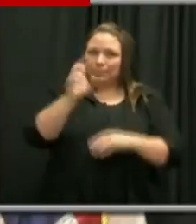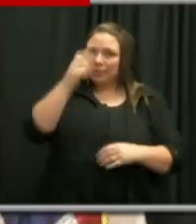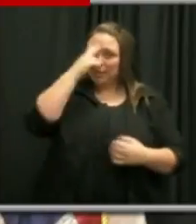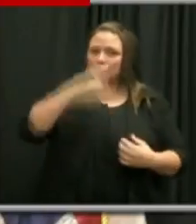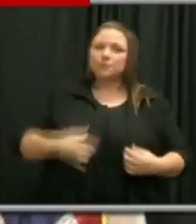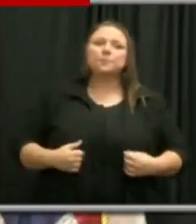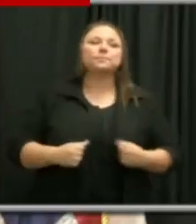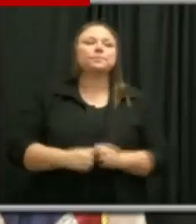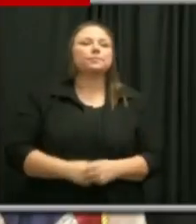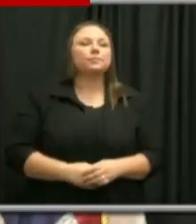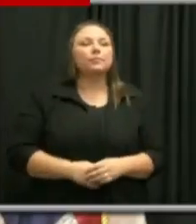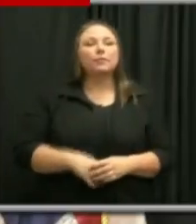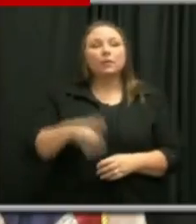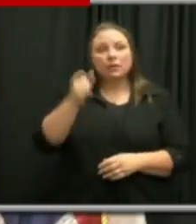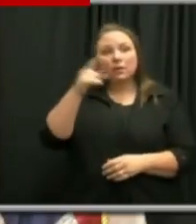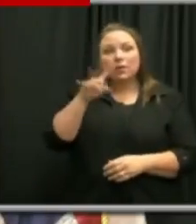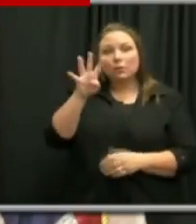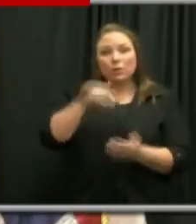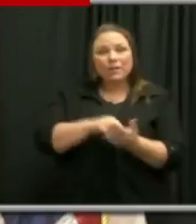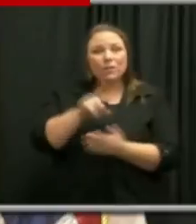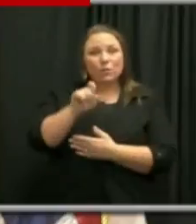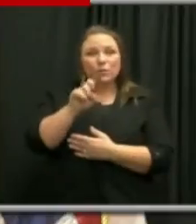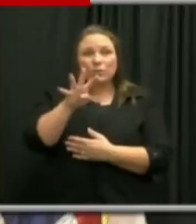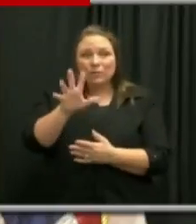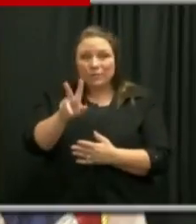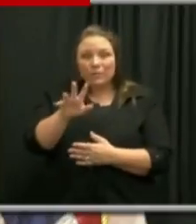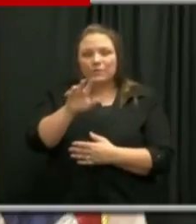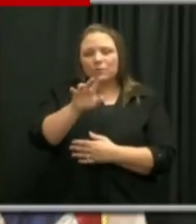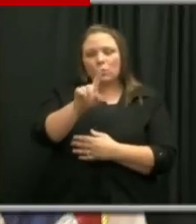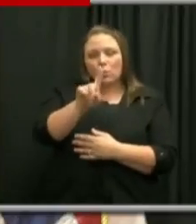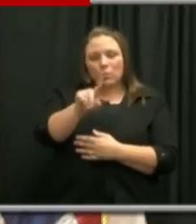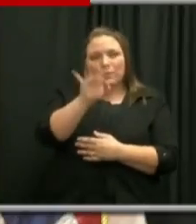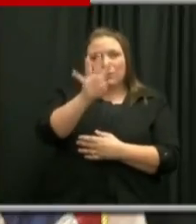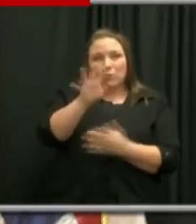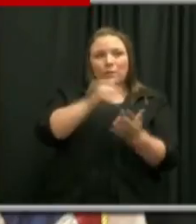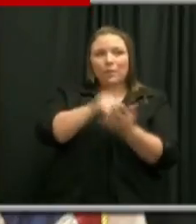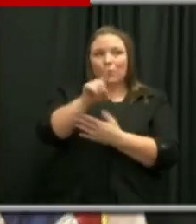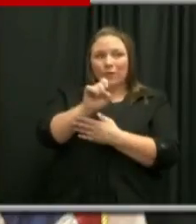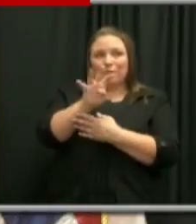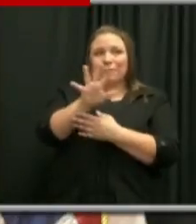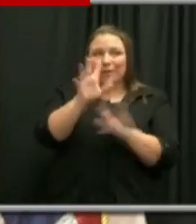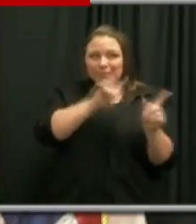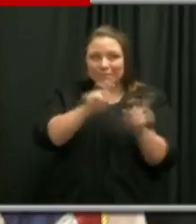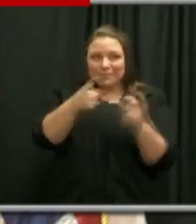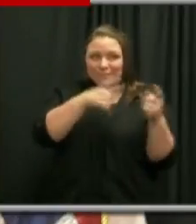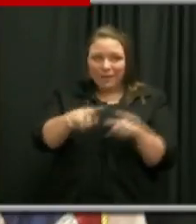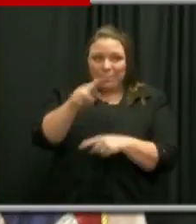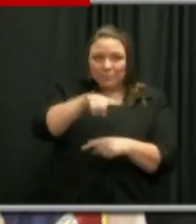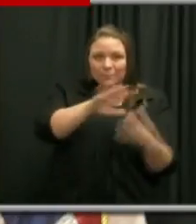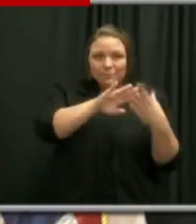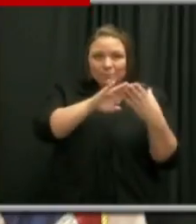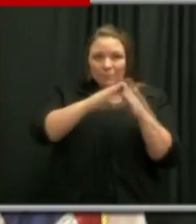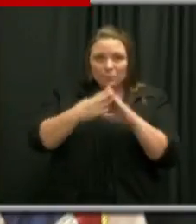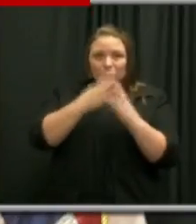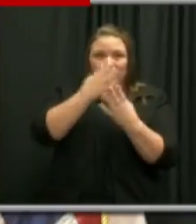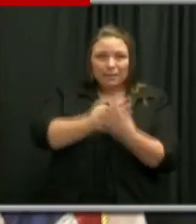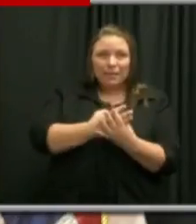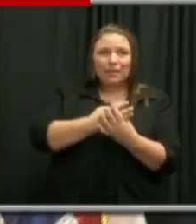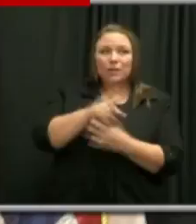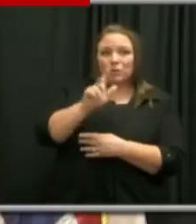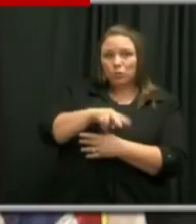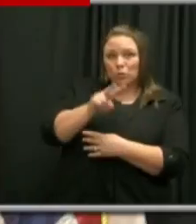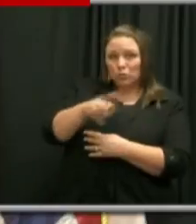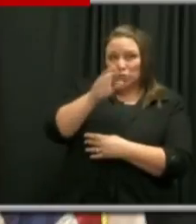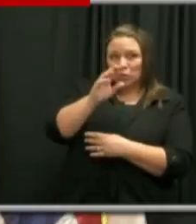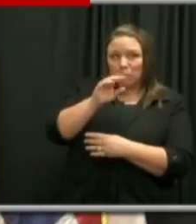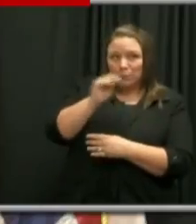on 4,145 tests conducted at community assessment centers, 22% of patients were Black or African American, 8